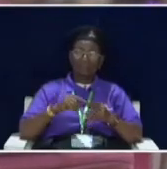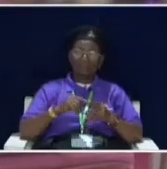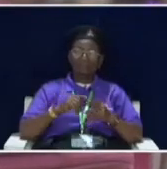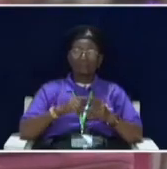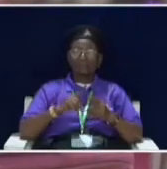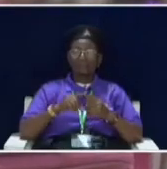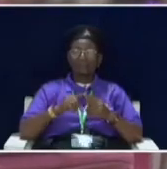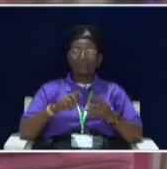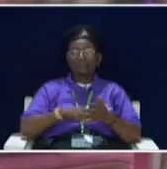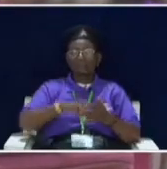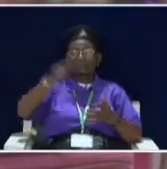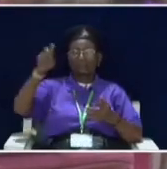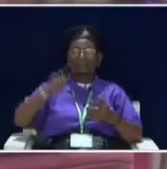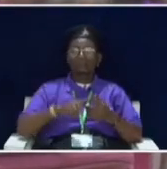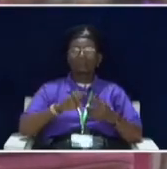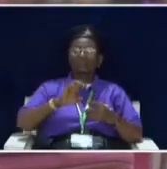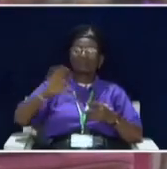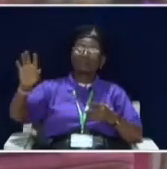verse